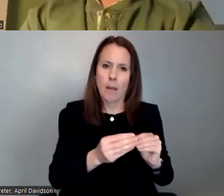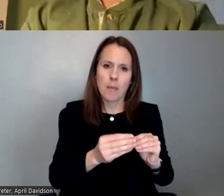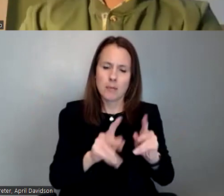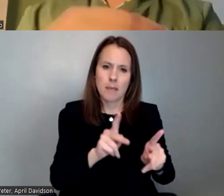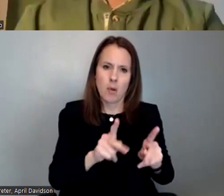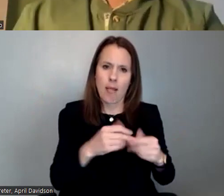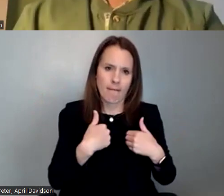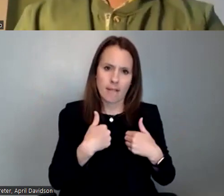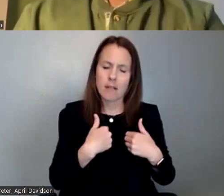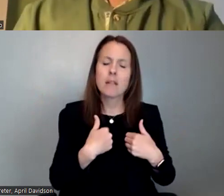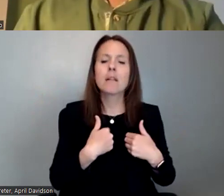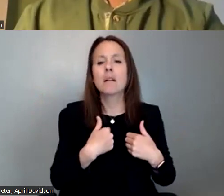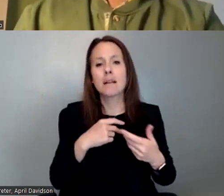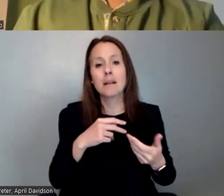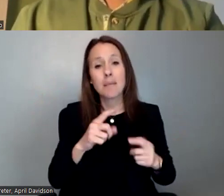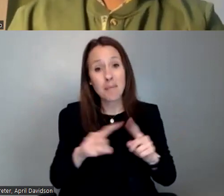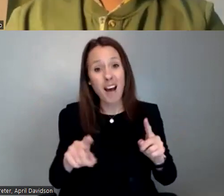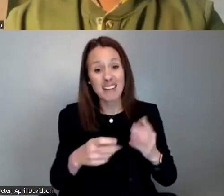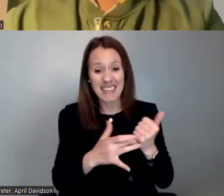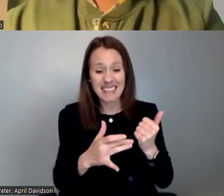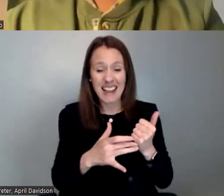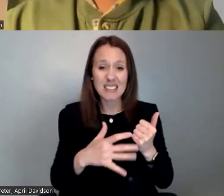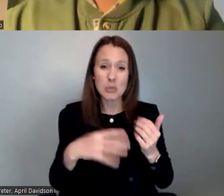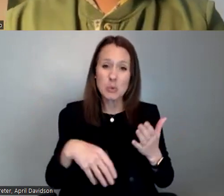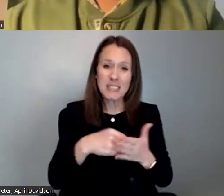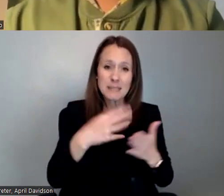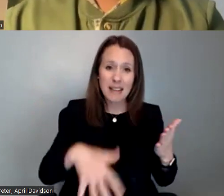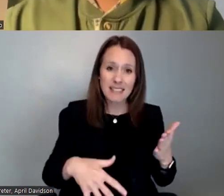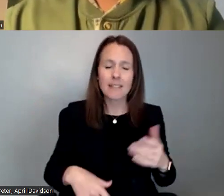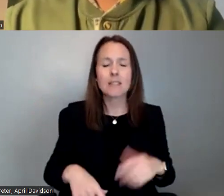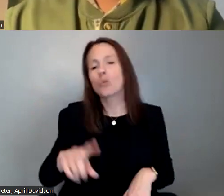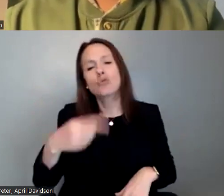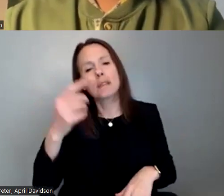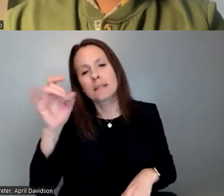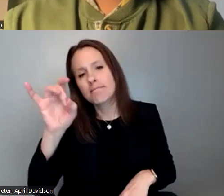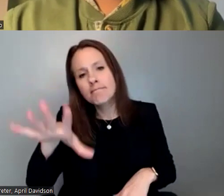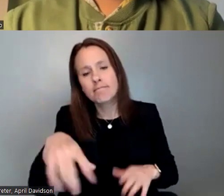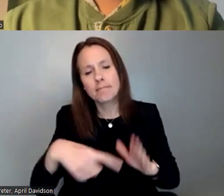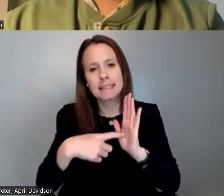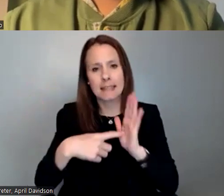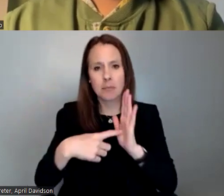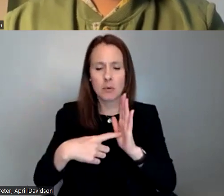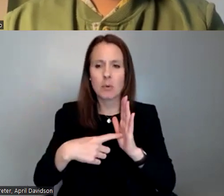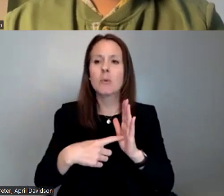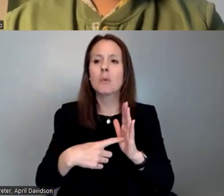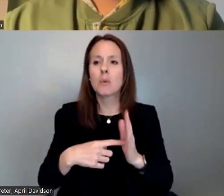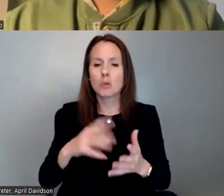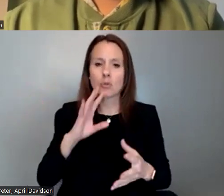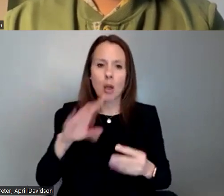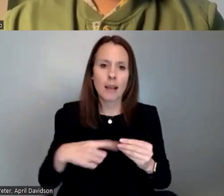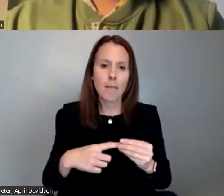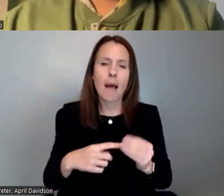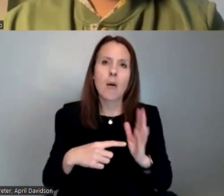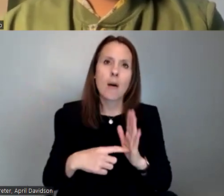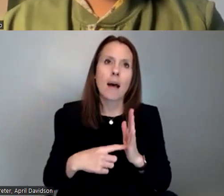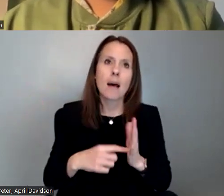and it costs a lot. So when we talk about technology, just to give you an example, so we'll be talking about, for